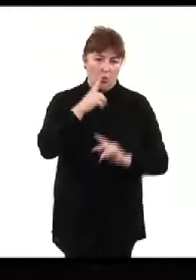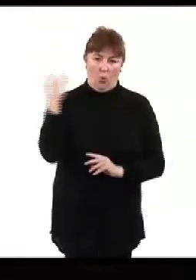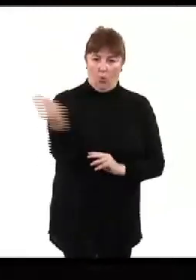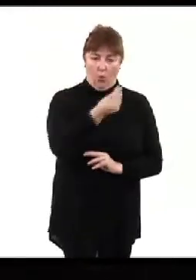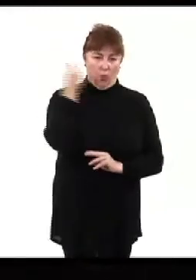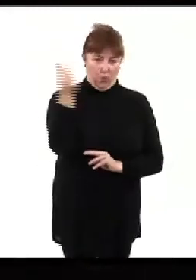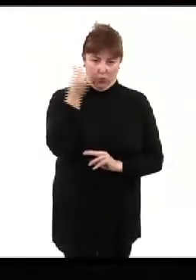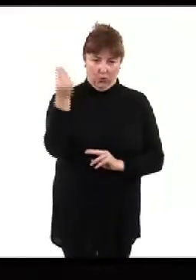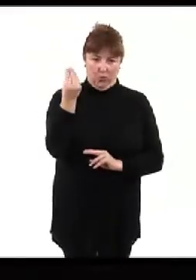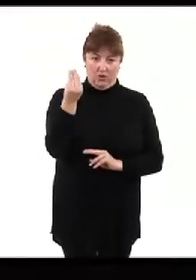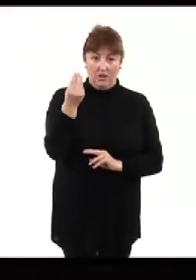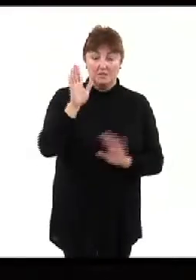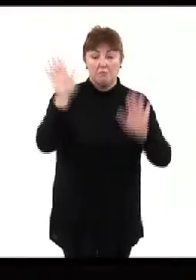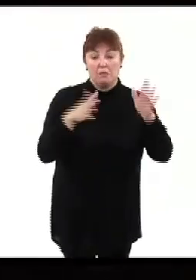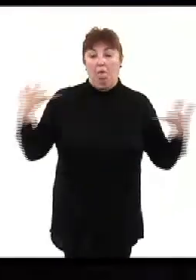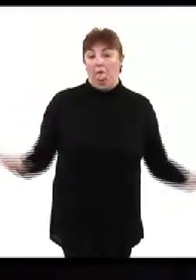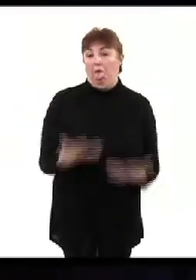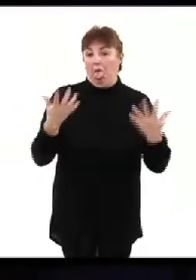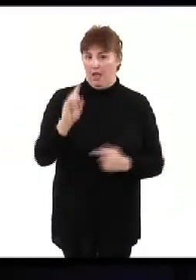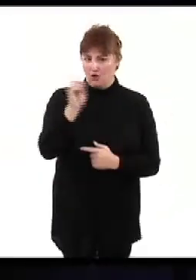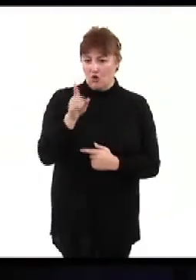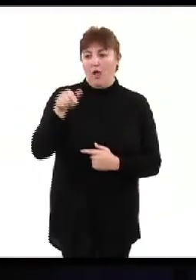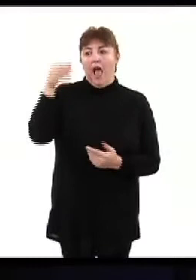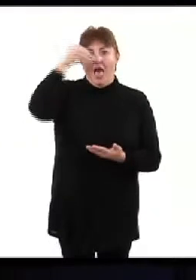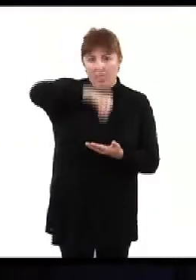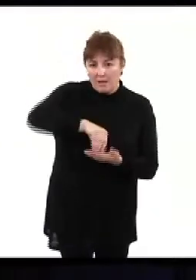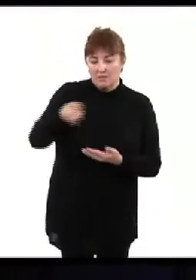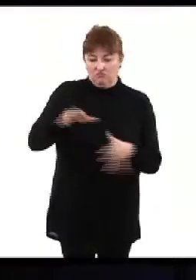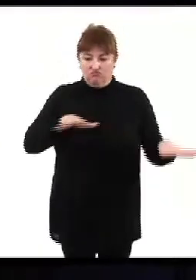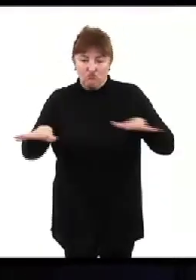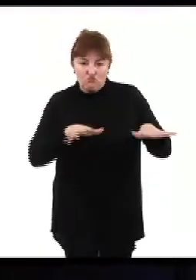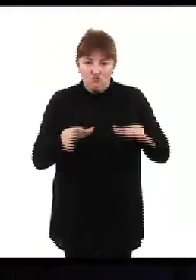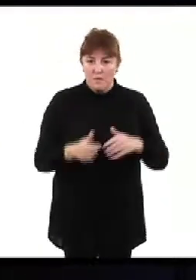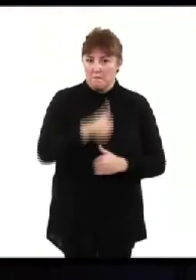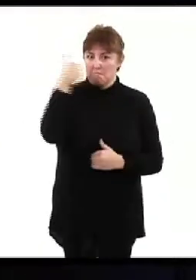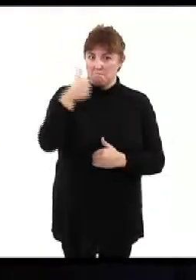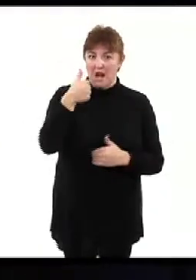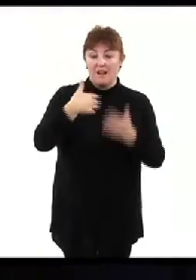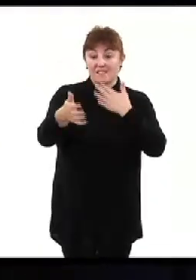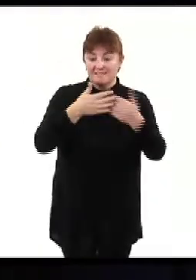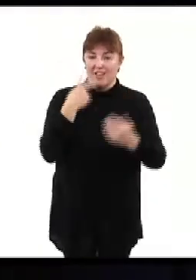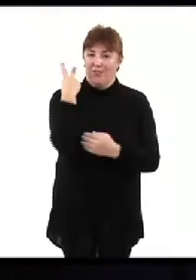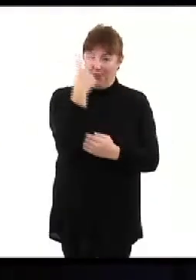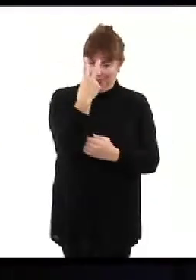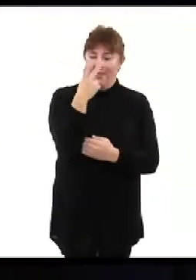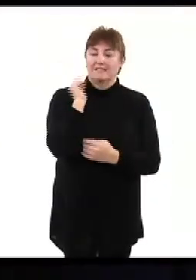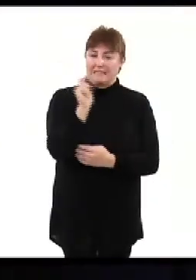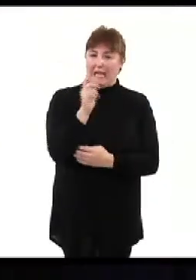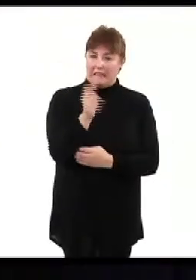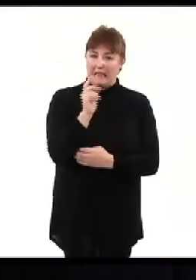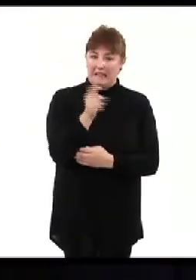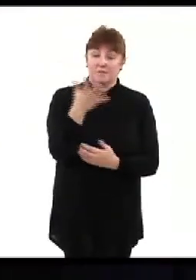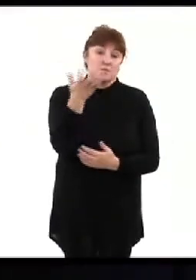only rich, but they move a bit more and involve two hands often. So for example, if you saw a spoon and you had